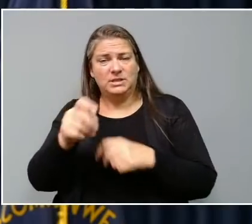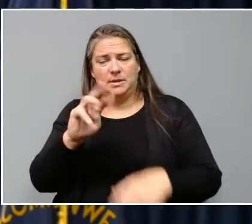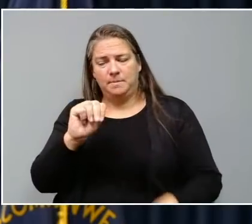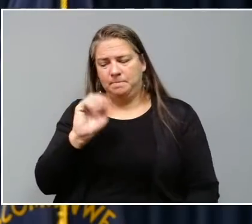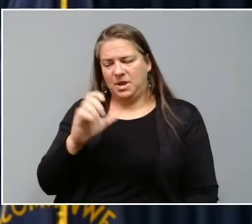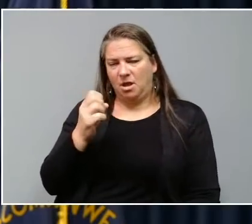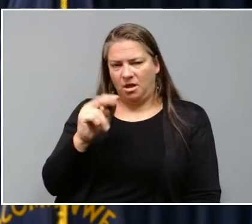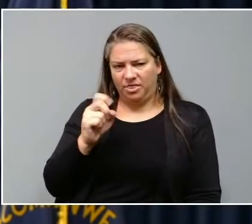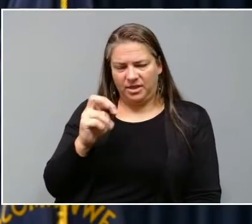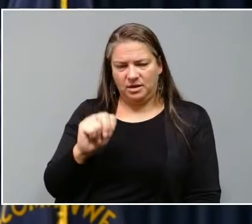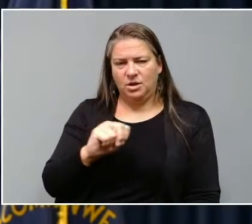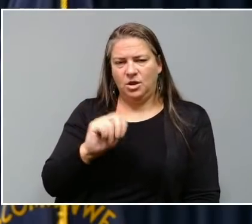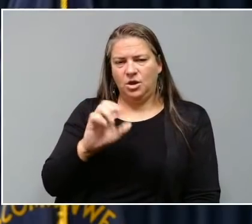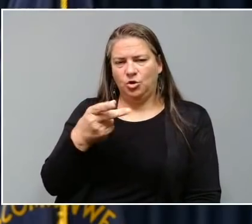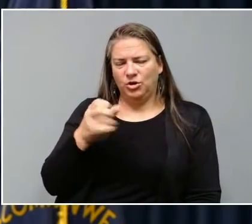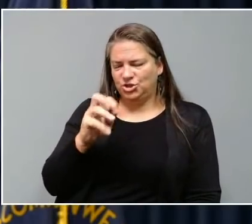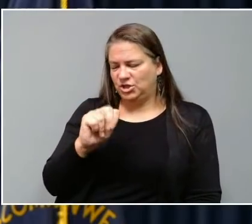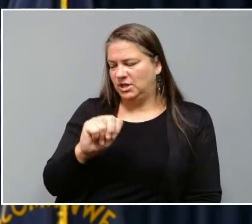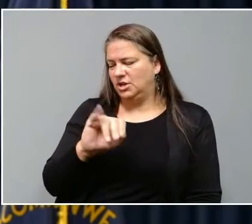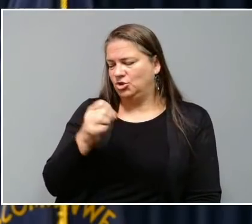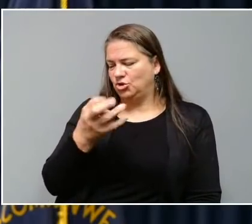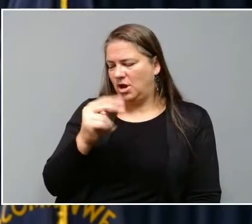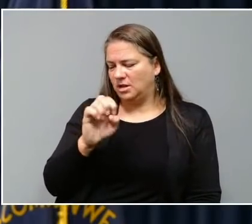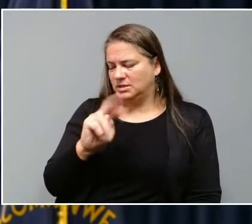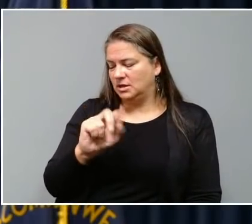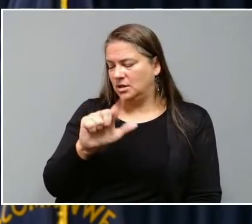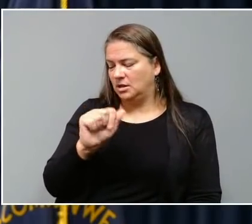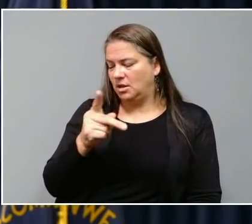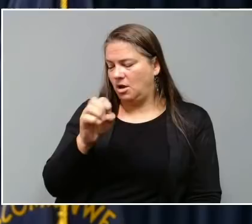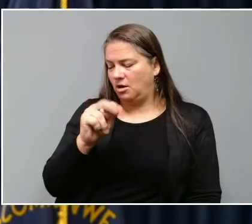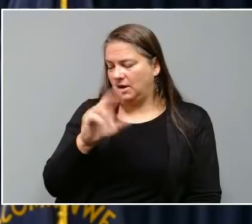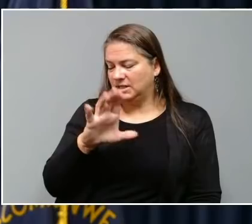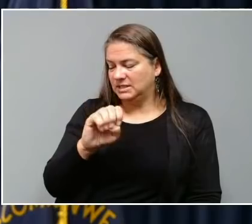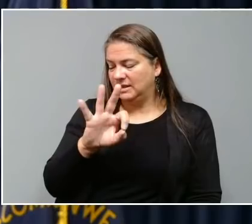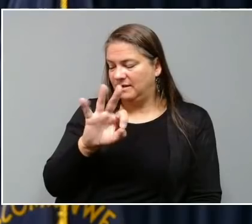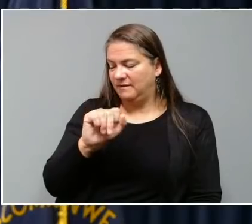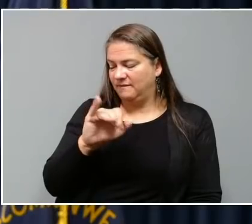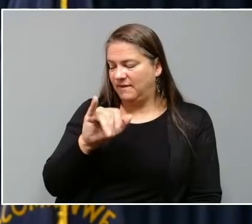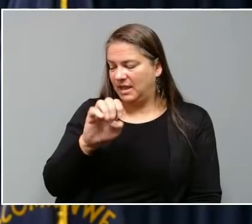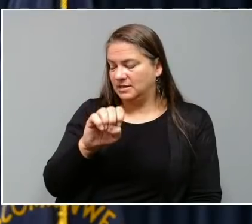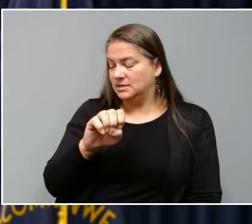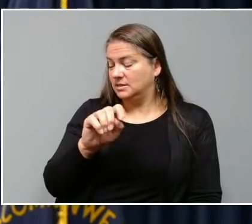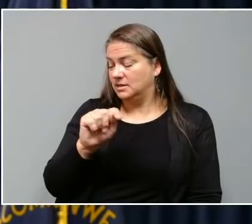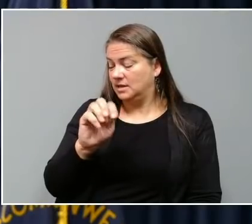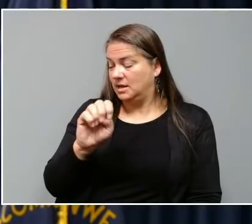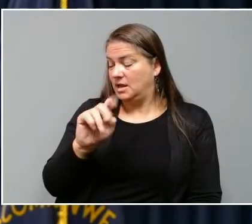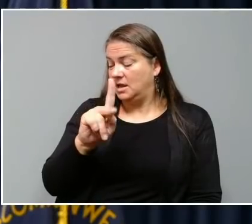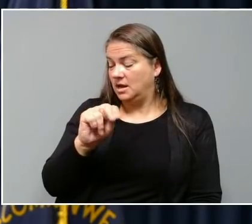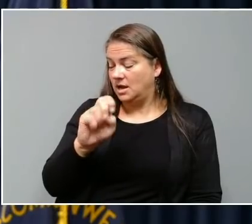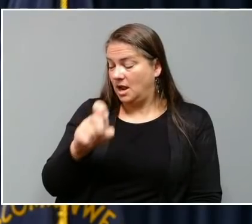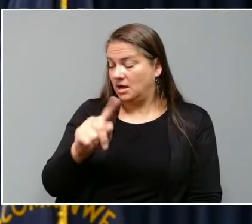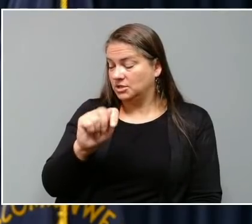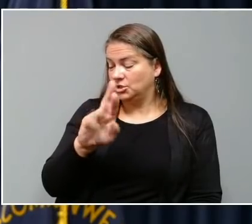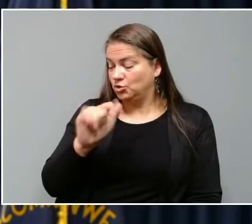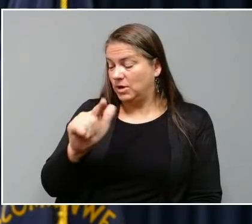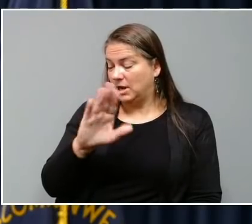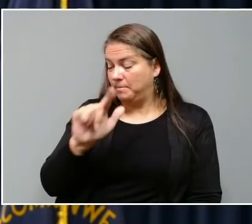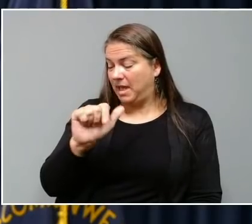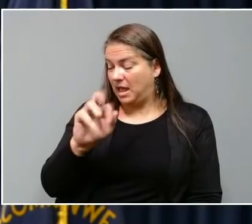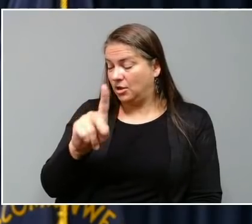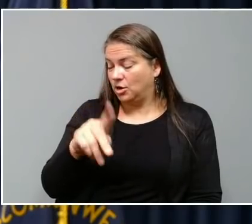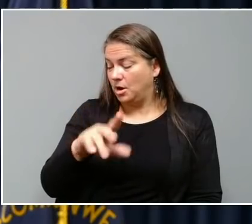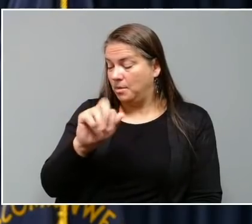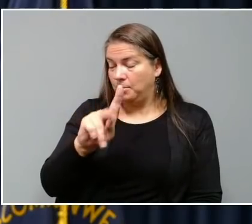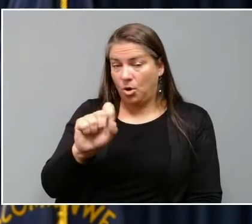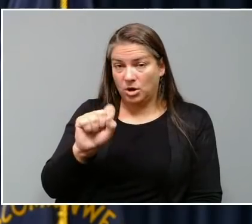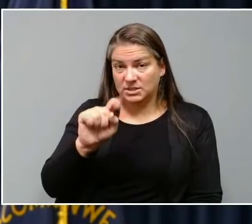Christian, Johnson, Lawrence, Fayette, Knox, Trigg, and Ballard counties, as well as Bardstown